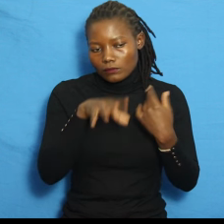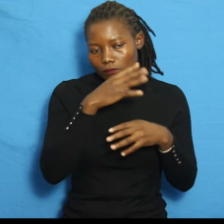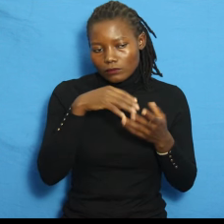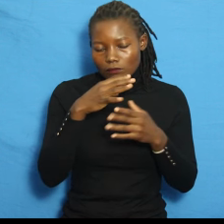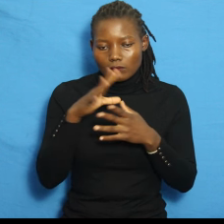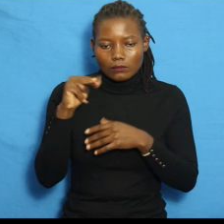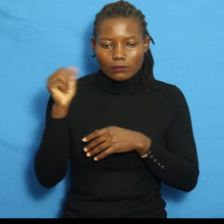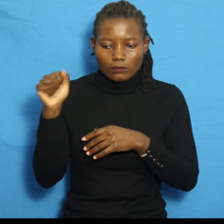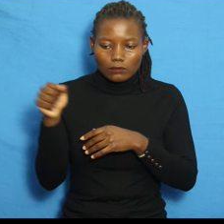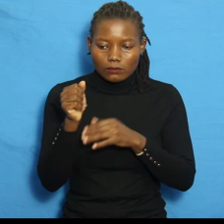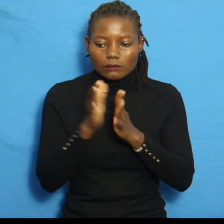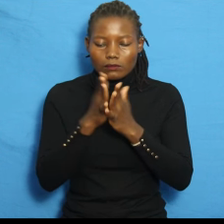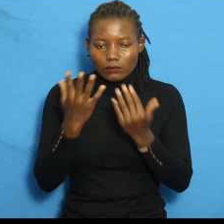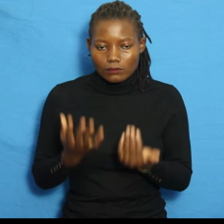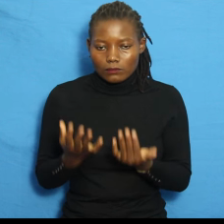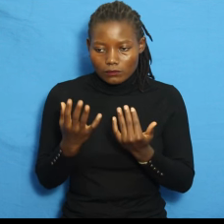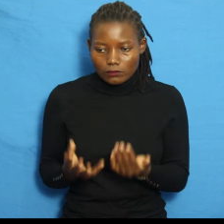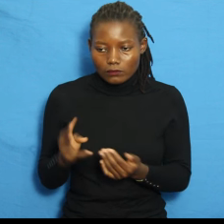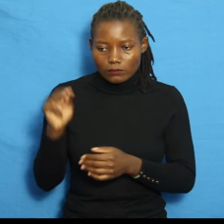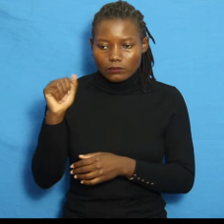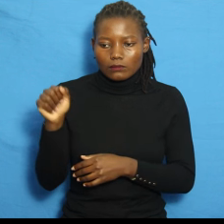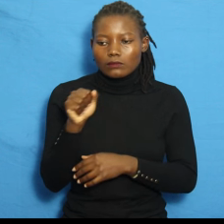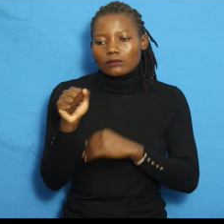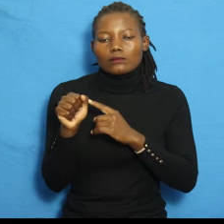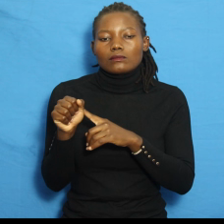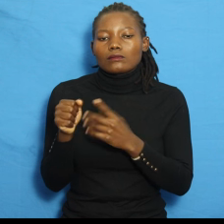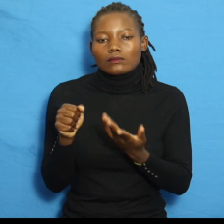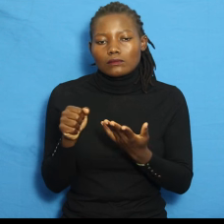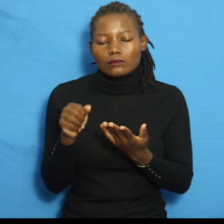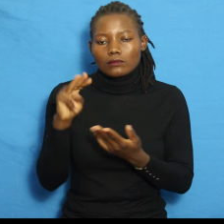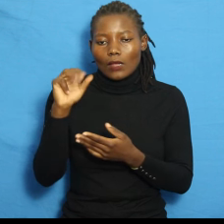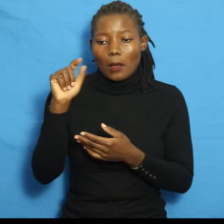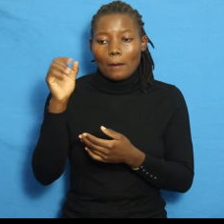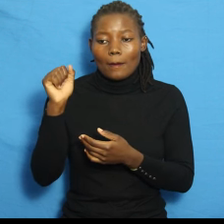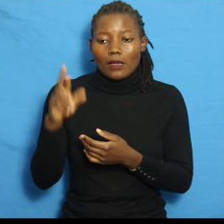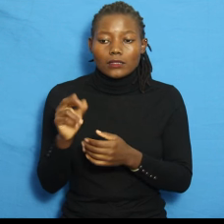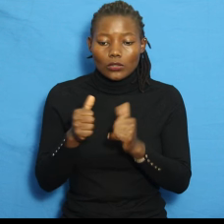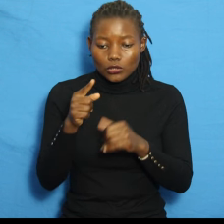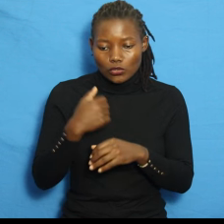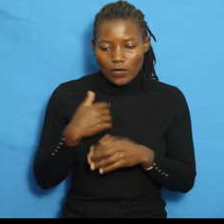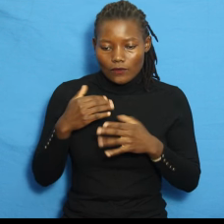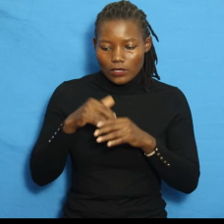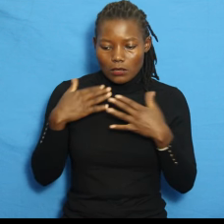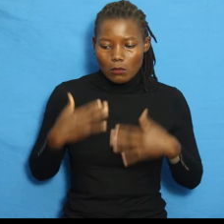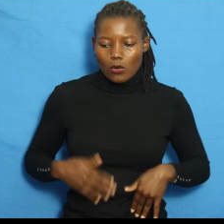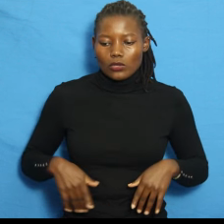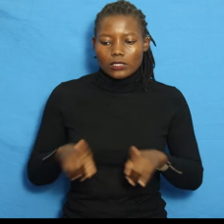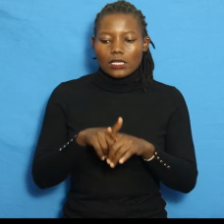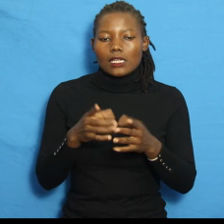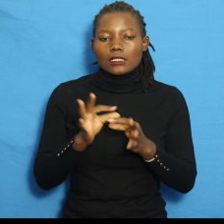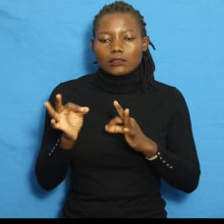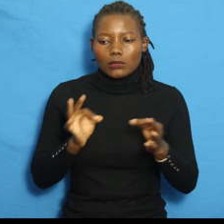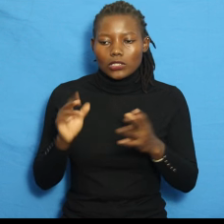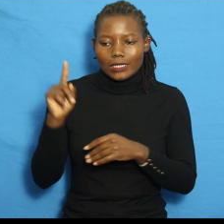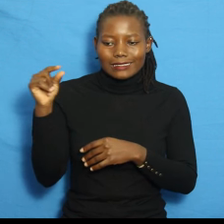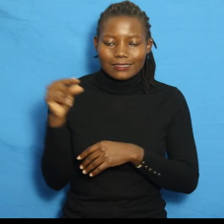weight. Now, mass is the amount of matter that you have in the body and measured in kilograms,